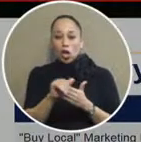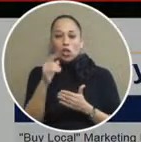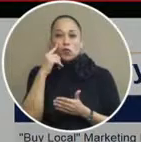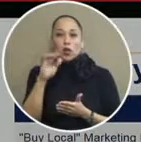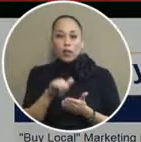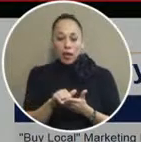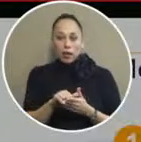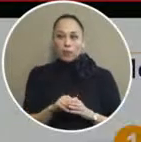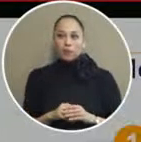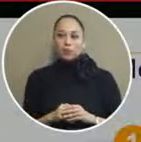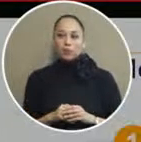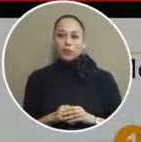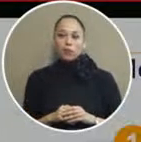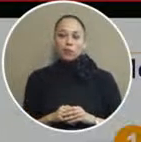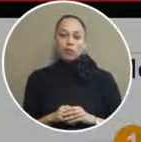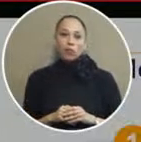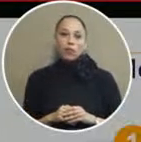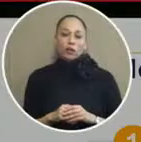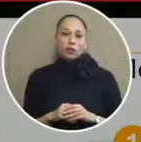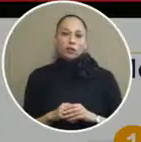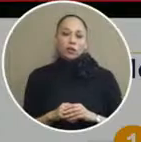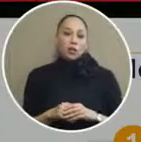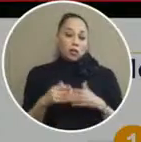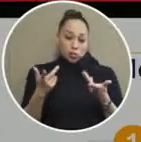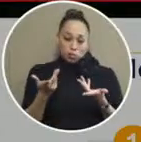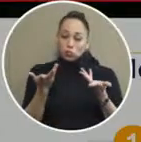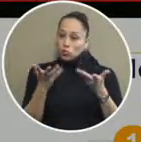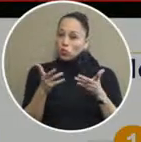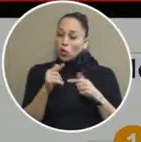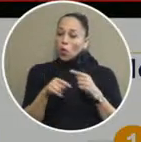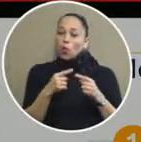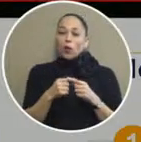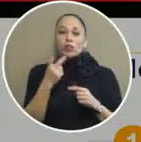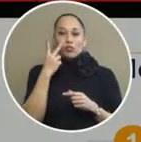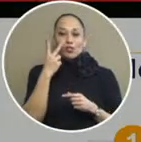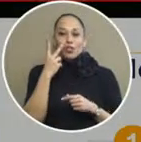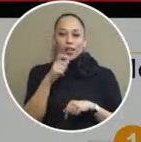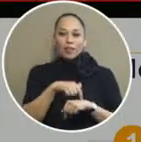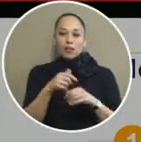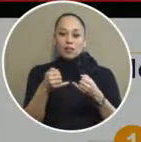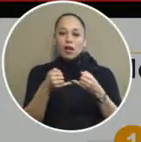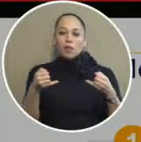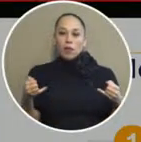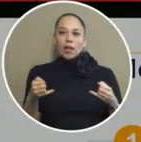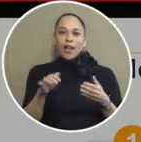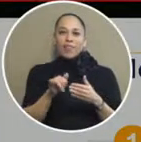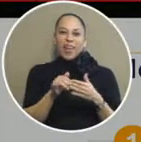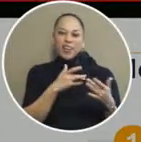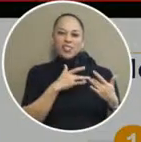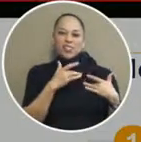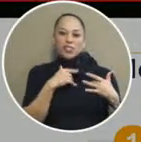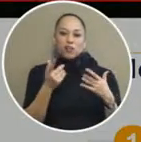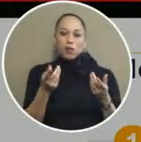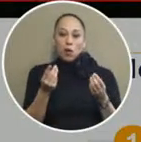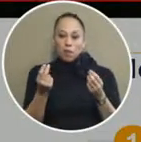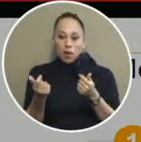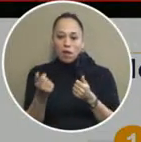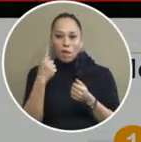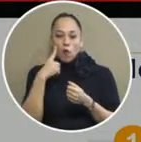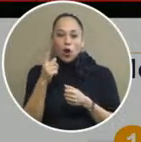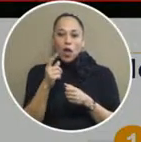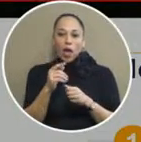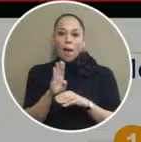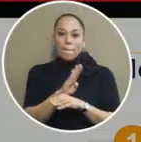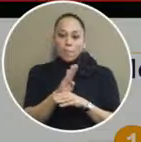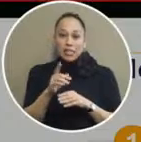And the next slide. So just to conclude, when you look at the timeline, there is a sense of urgency. Our businesses